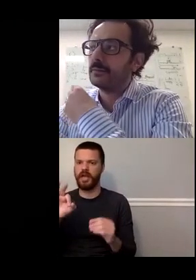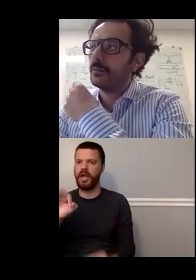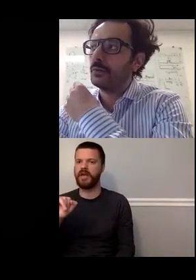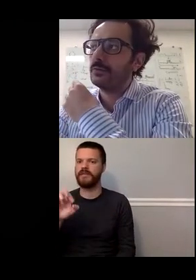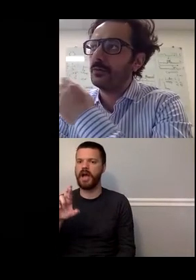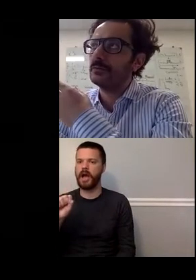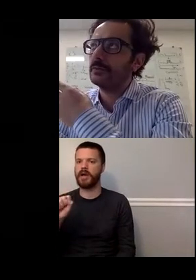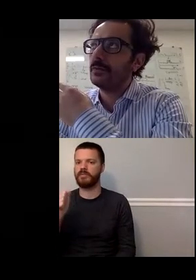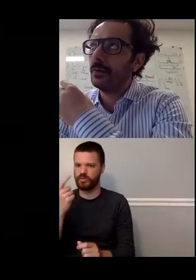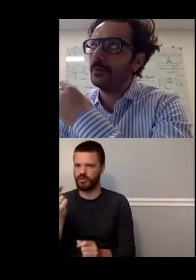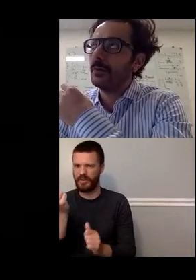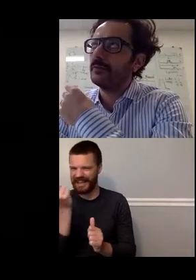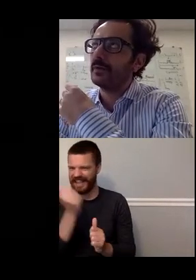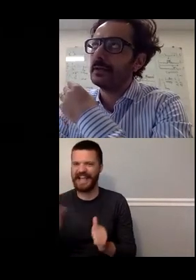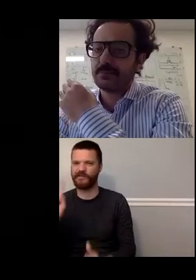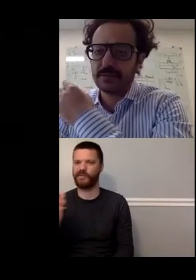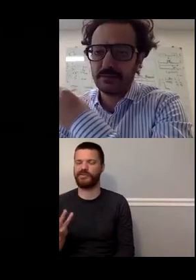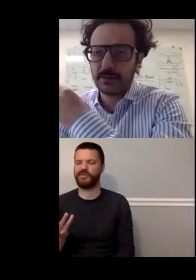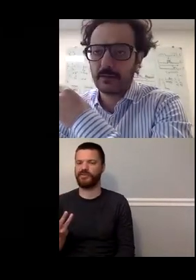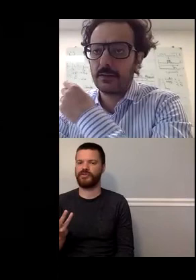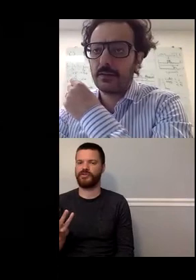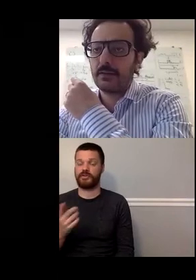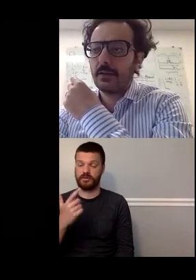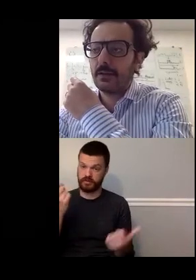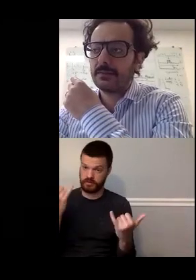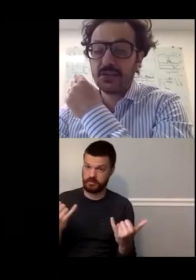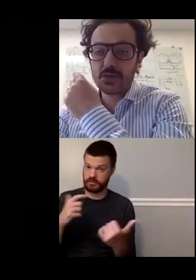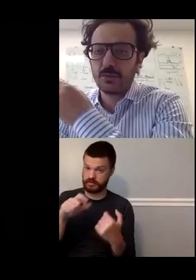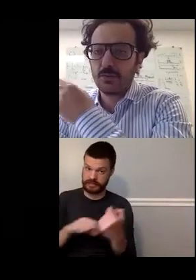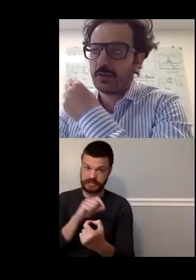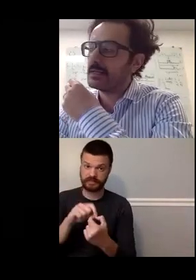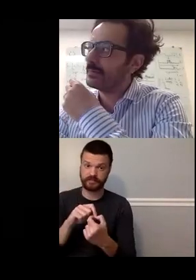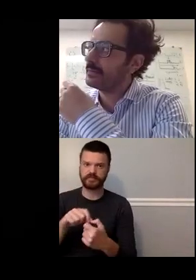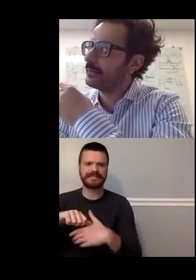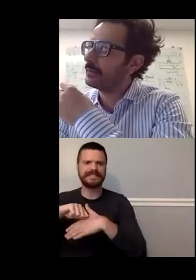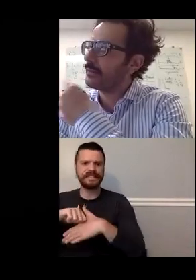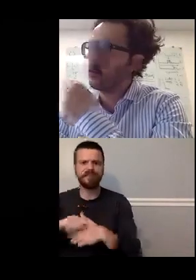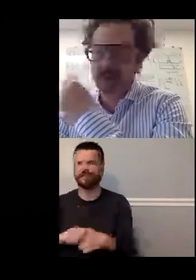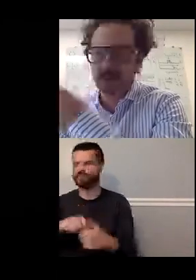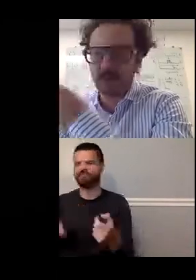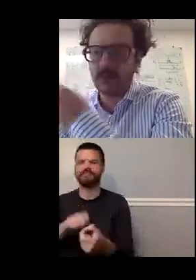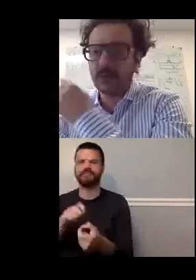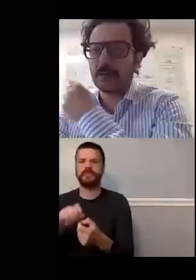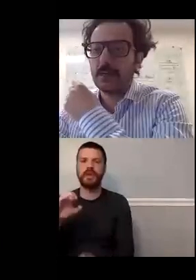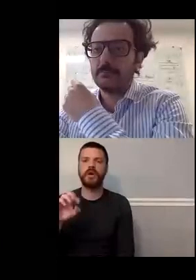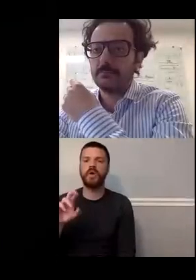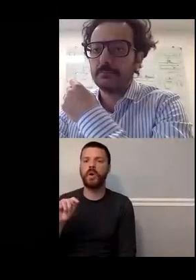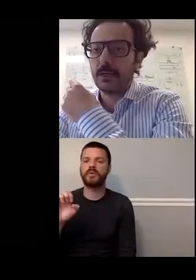but we don't know of any specific tissue or any specific cortex, if you want,